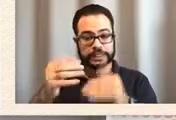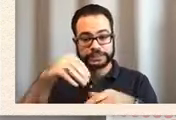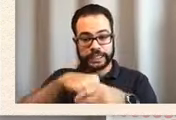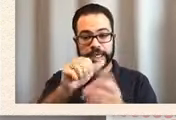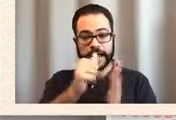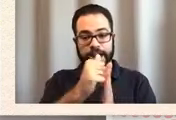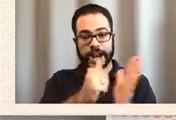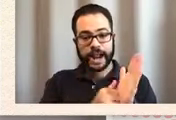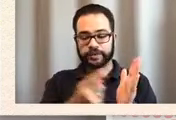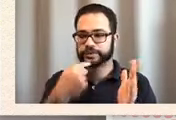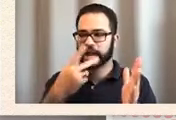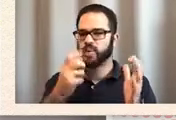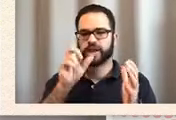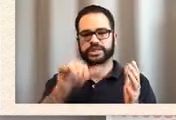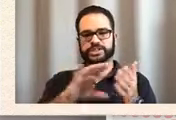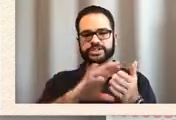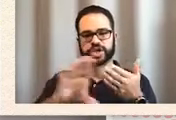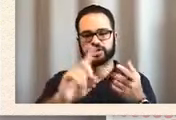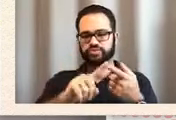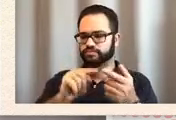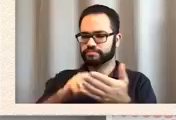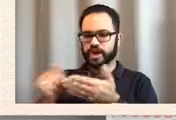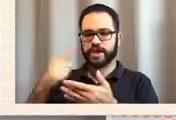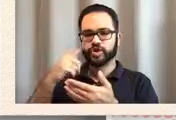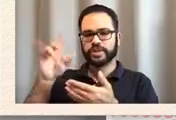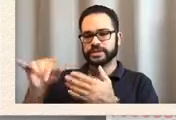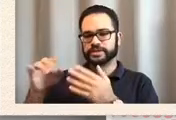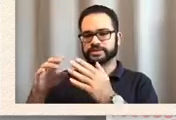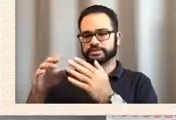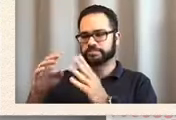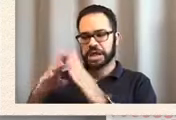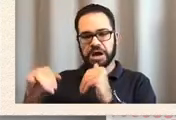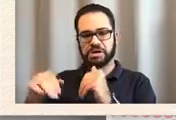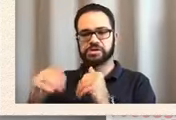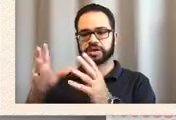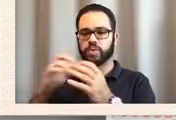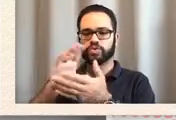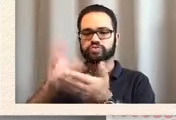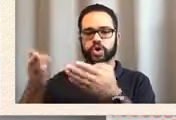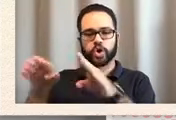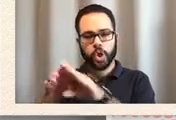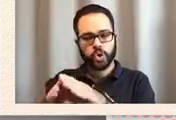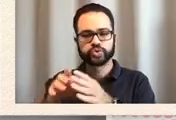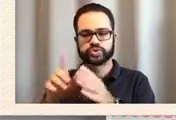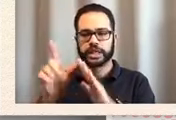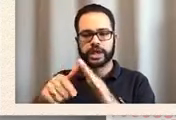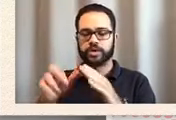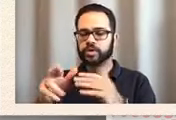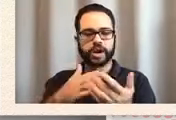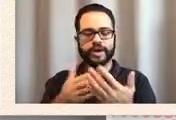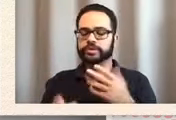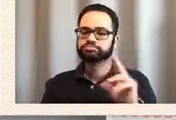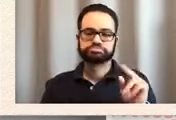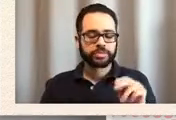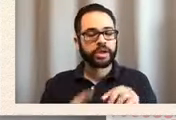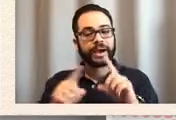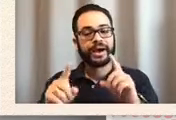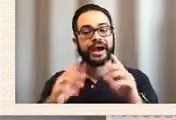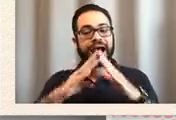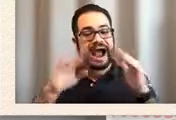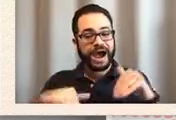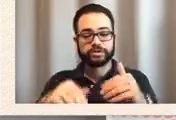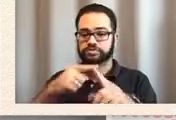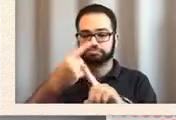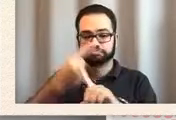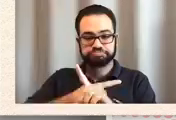check to go pay for this housing, and I'm going to close it afterwards, or you can take a portion of it. But no, housing, a down payment on a home, or a